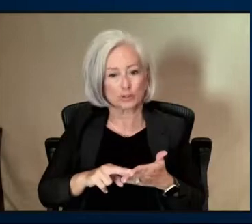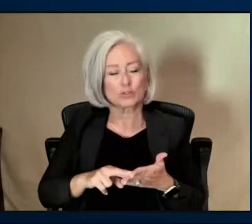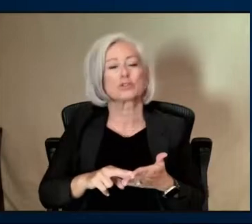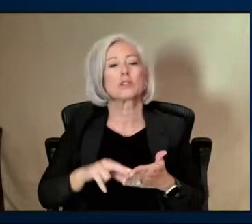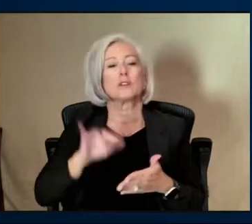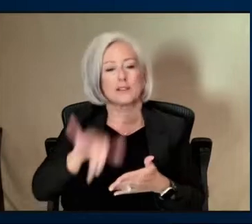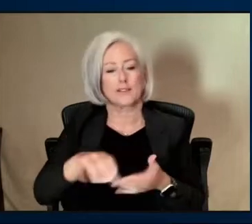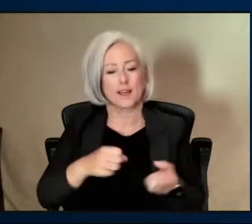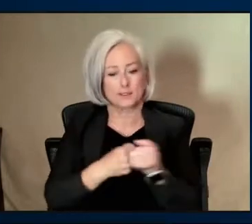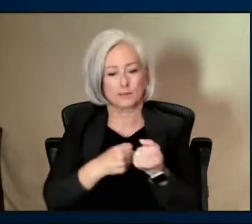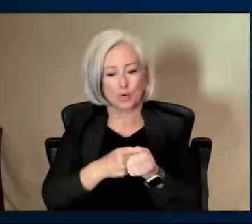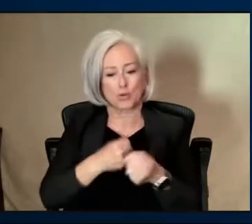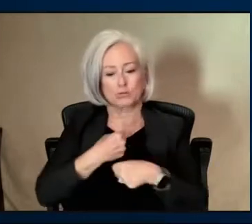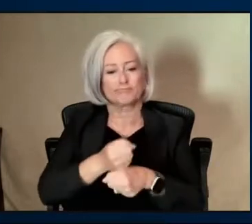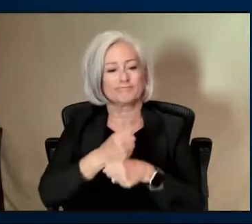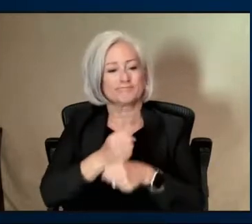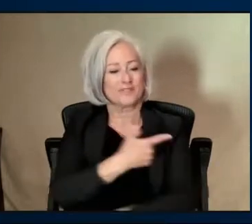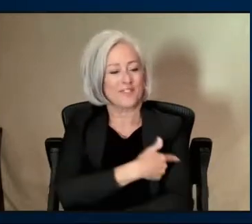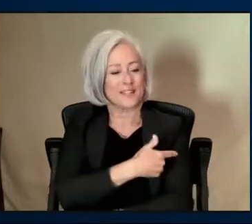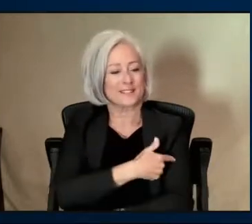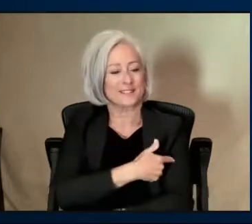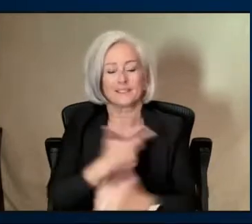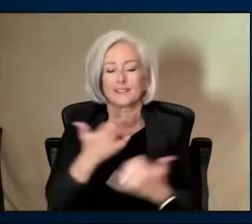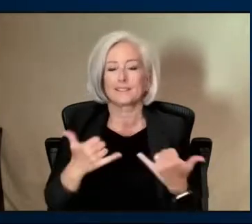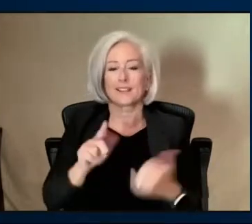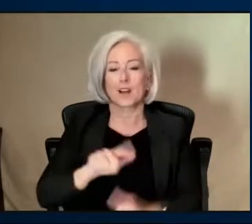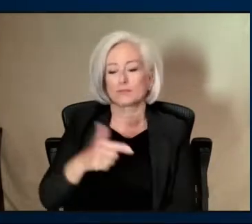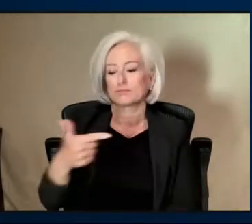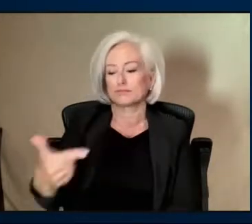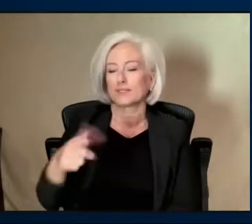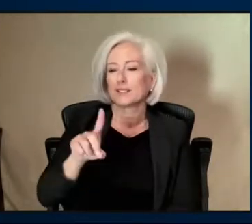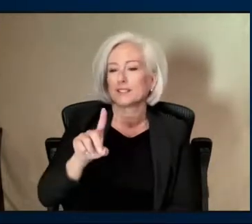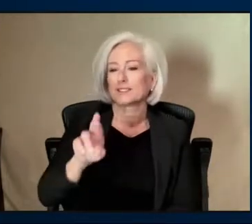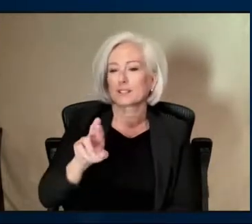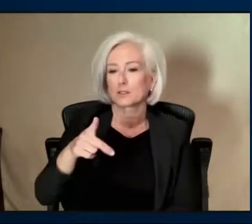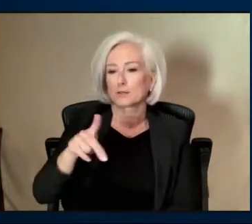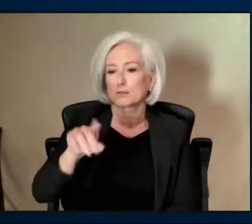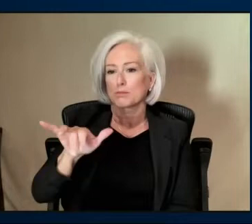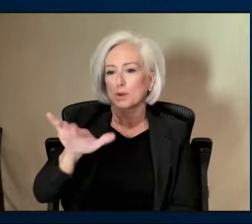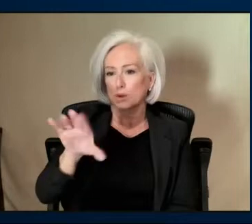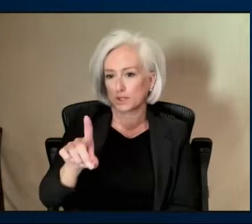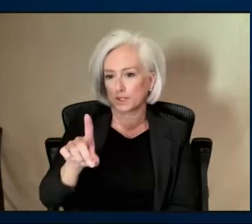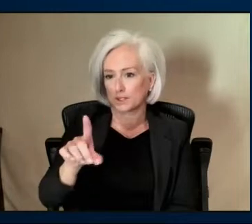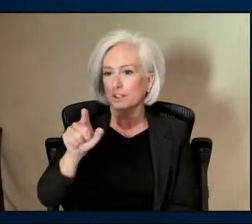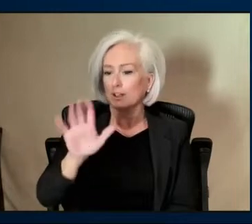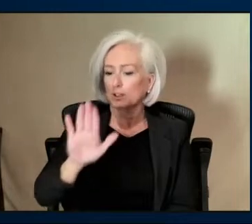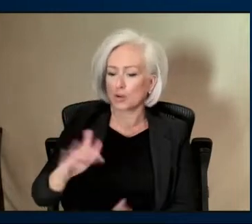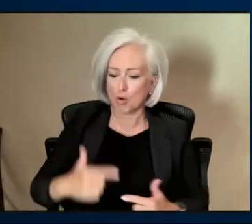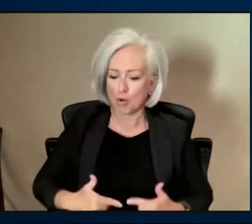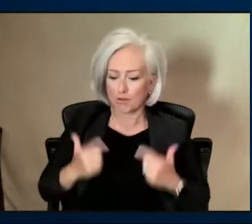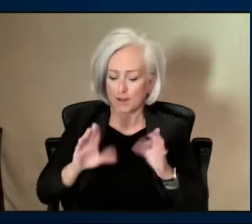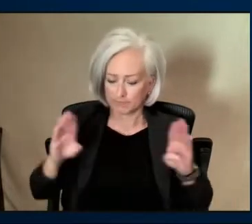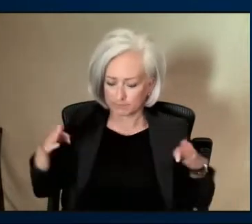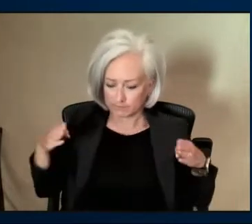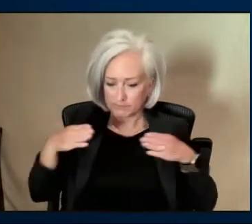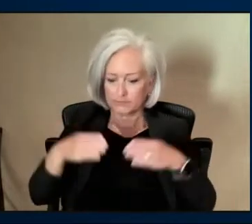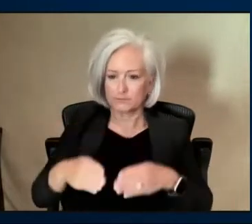Now I want to turn to Dr. Poland for a moment. You've dedicated your life to vaccine research, including mRNA